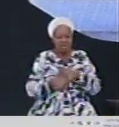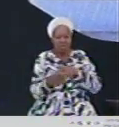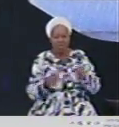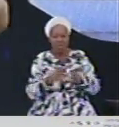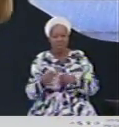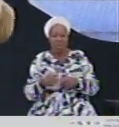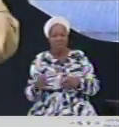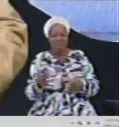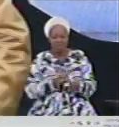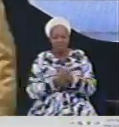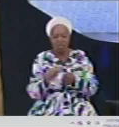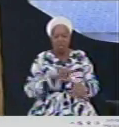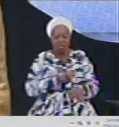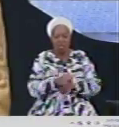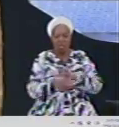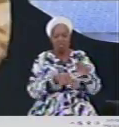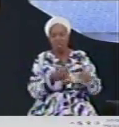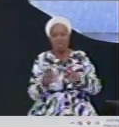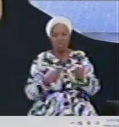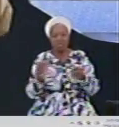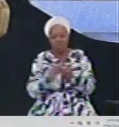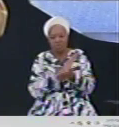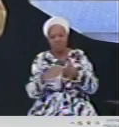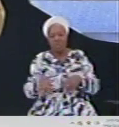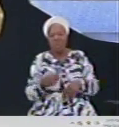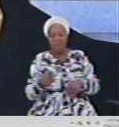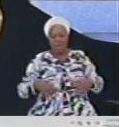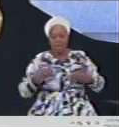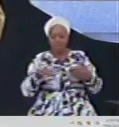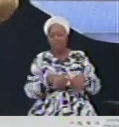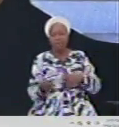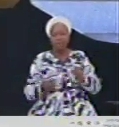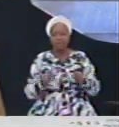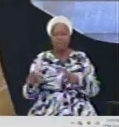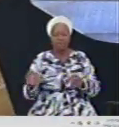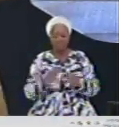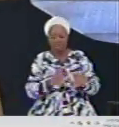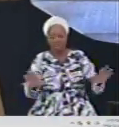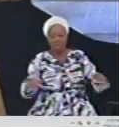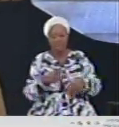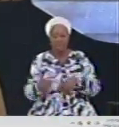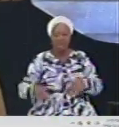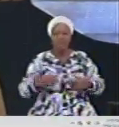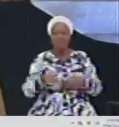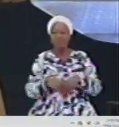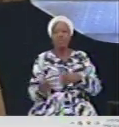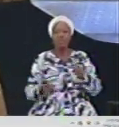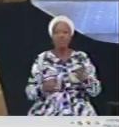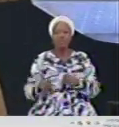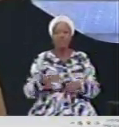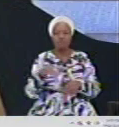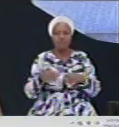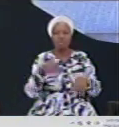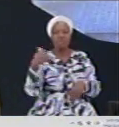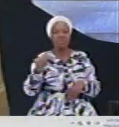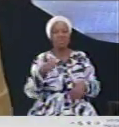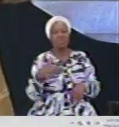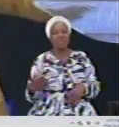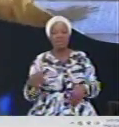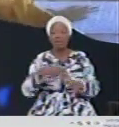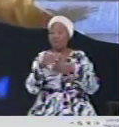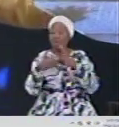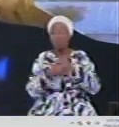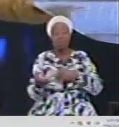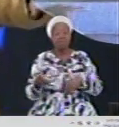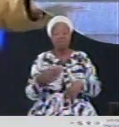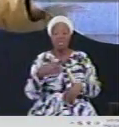people, destroying the lives of other people, scattering the families of other people. You're doing 10 things. All those 10 things, they